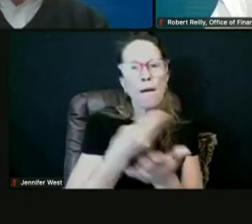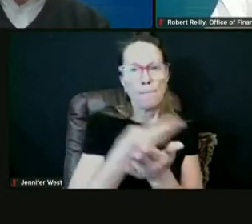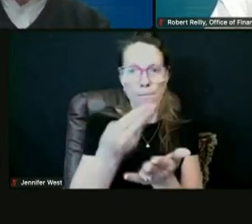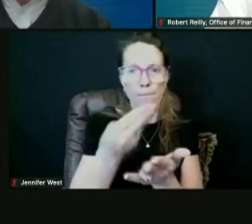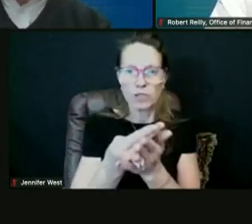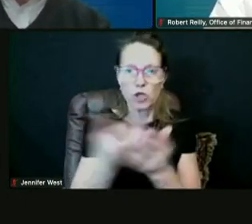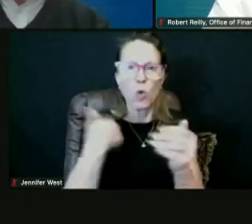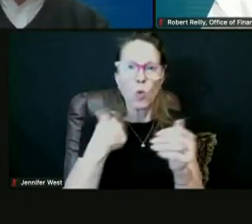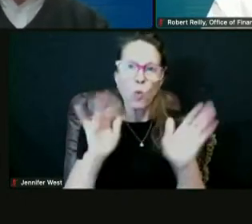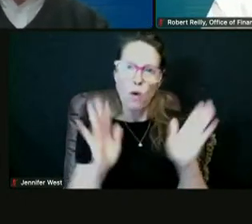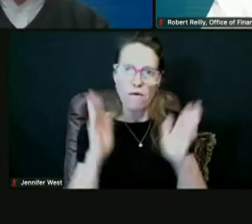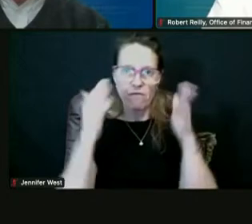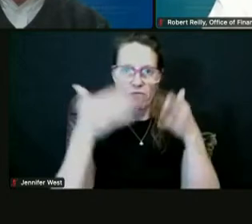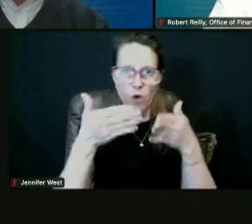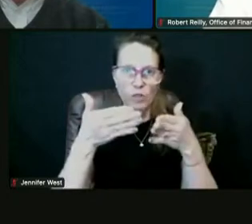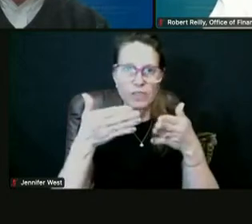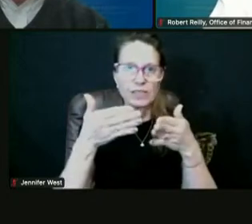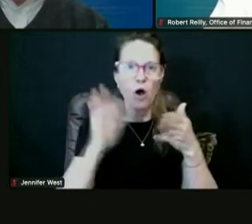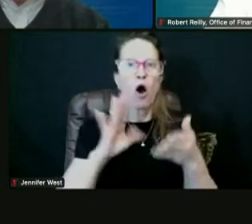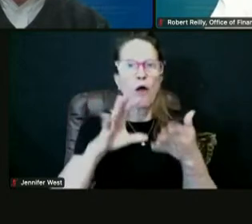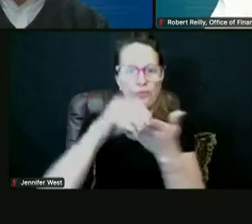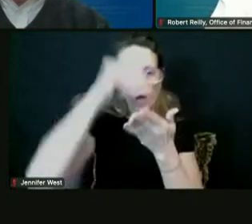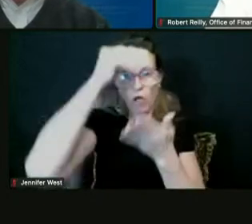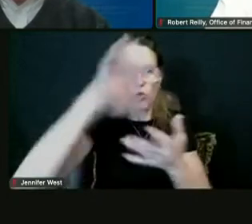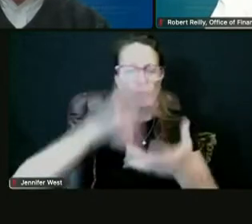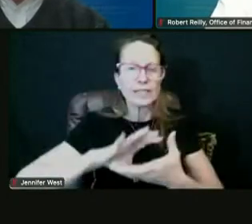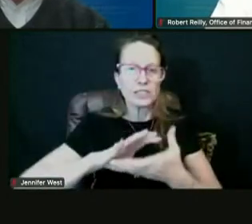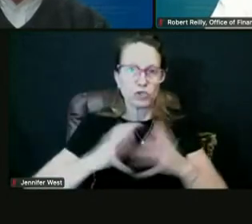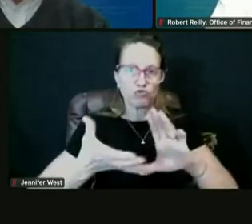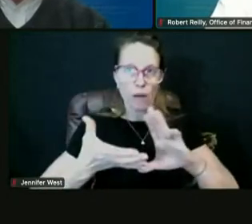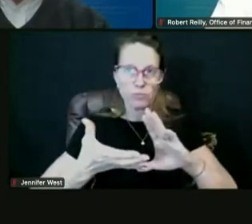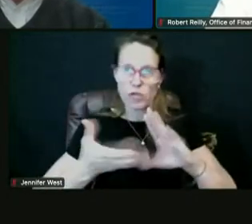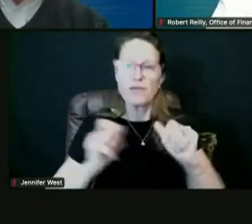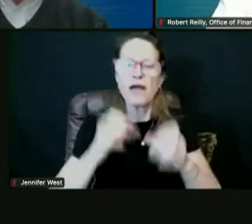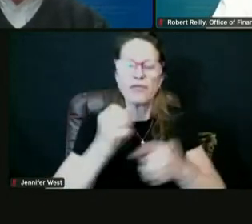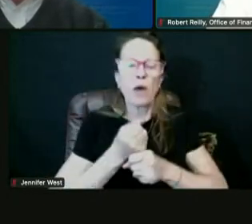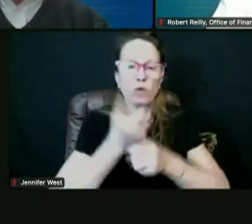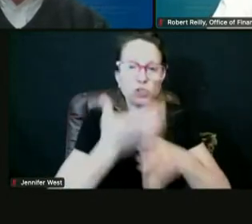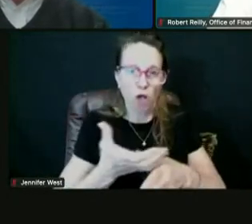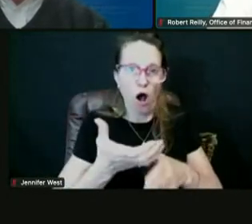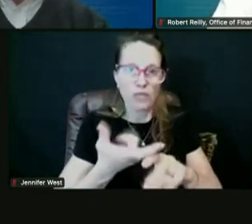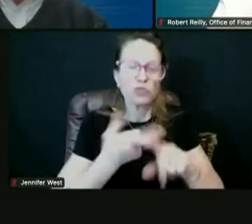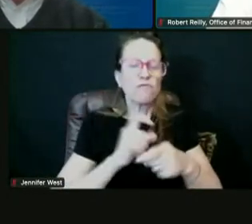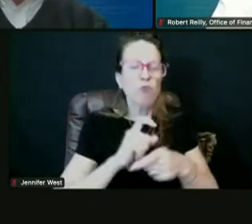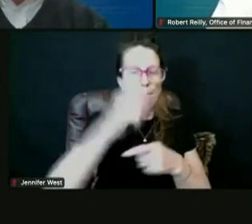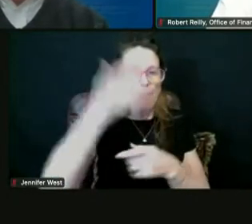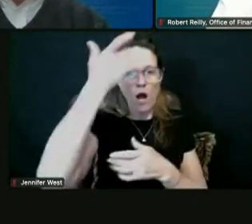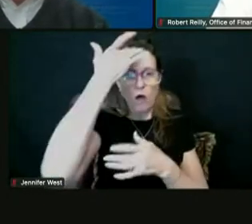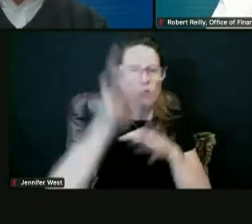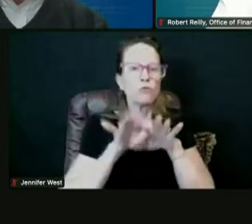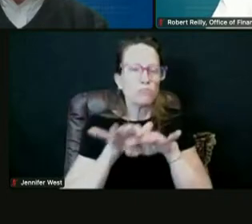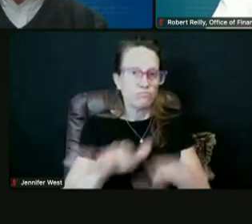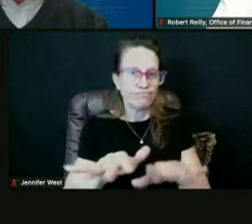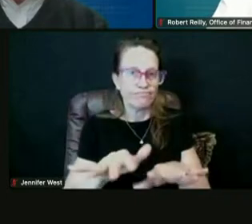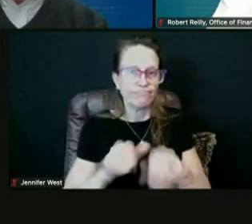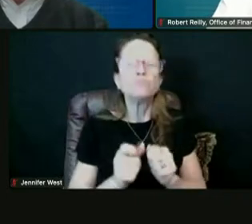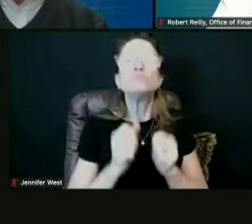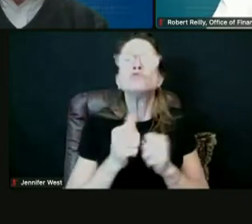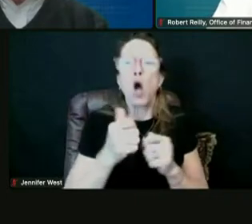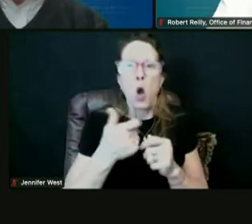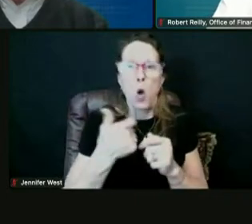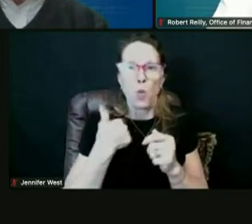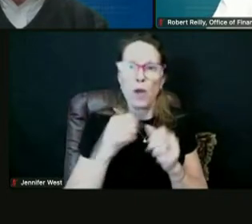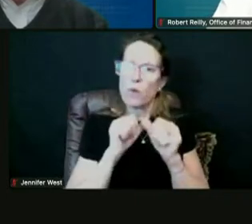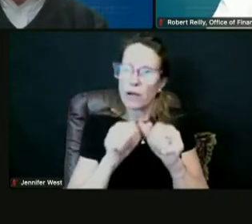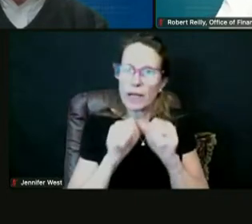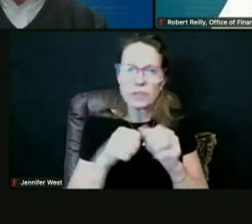learning disruption that has been caused by COVID-19. And I'm going to say absolutely we're going to do that. And we're probably going to continue to do that over the next couple